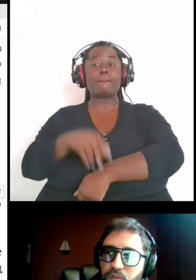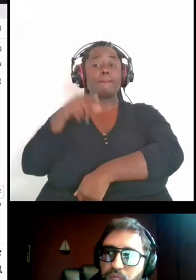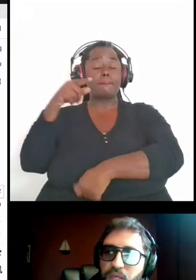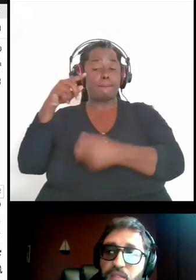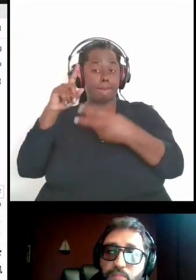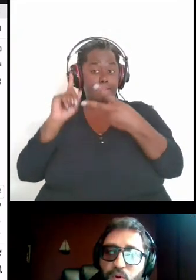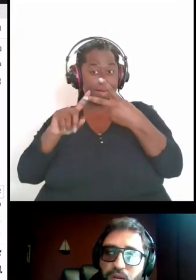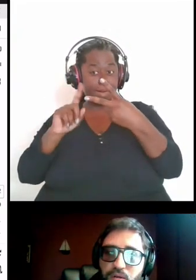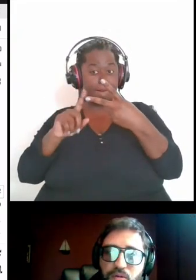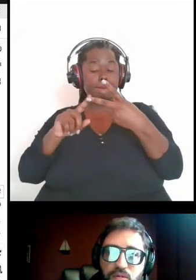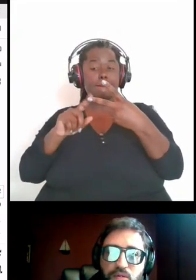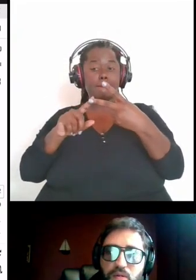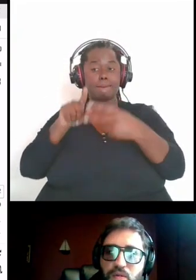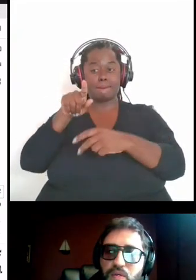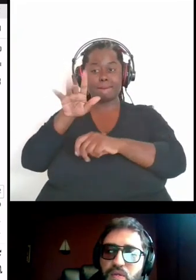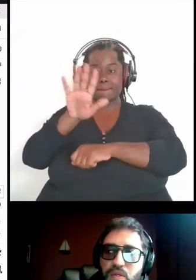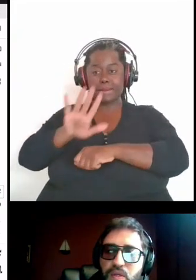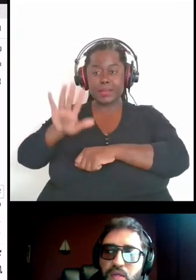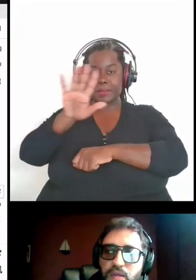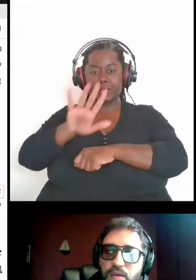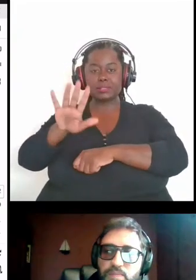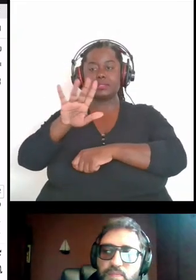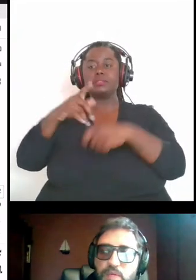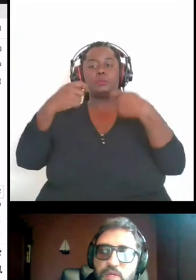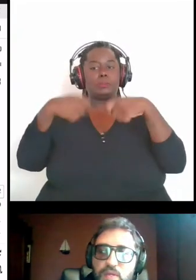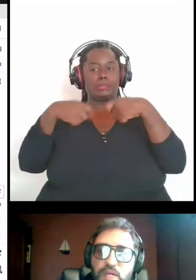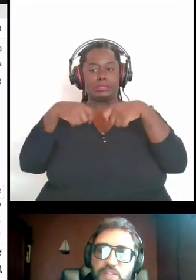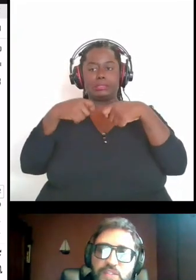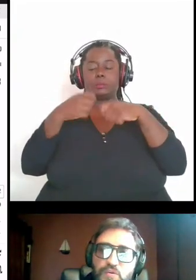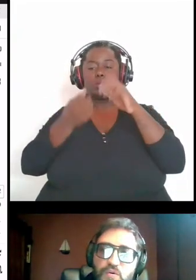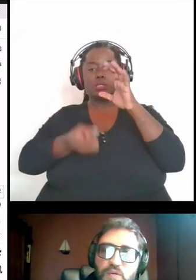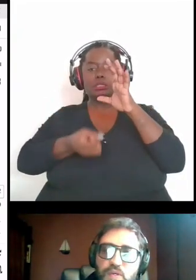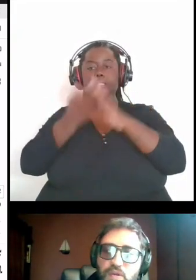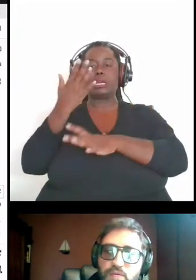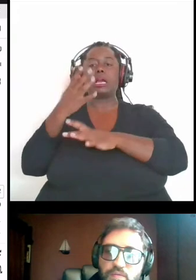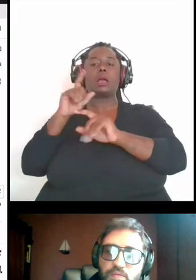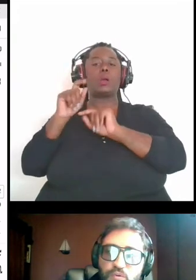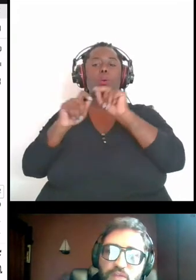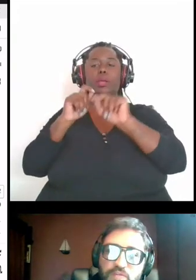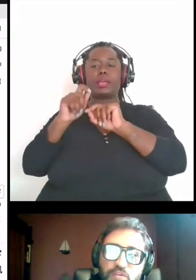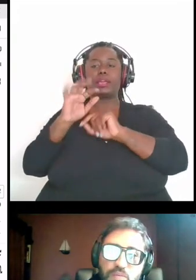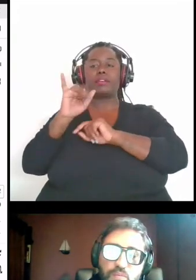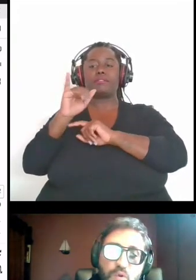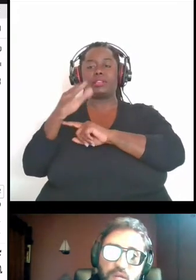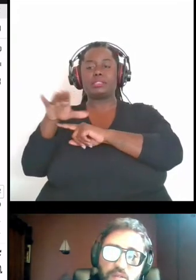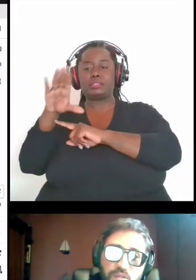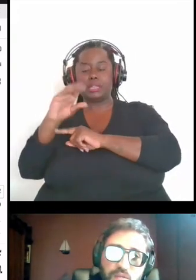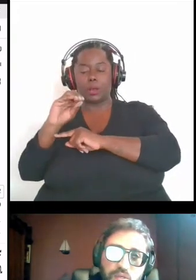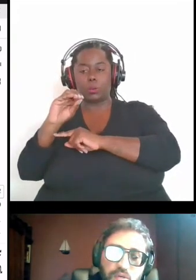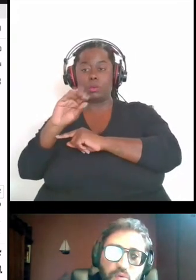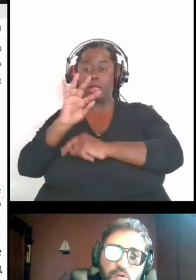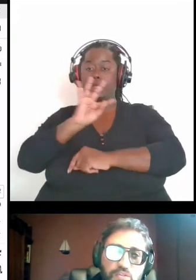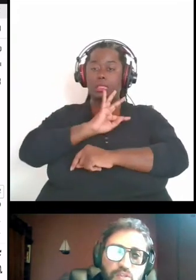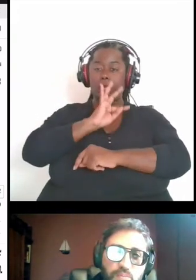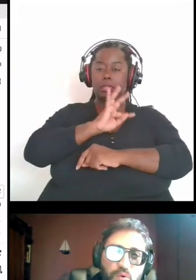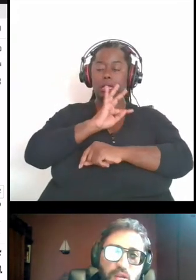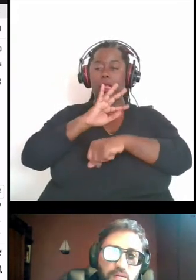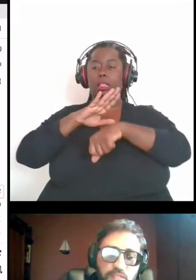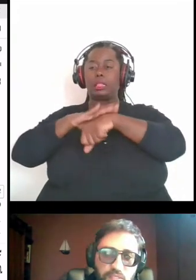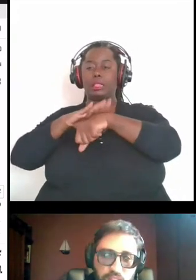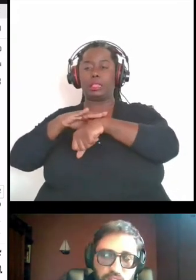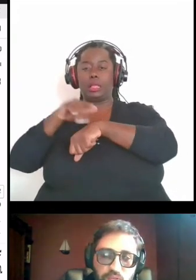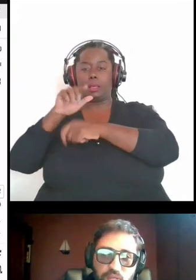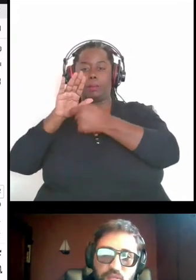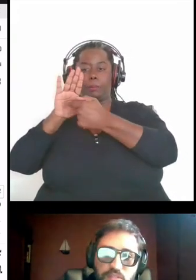we wanted to create a fiction that is at the same time a technical and a Time